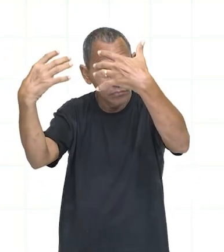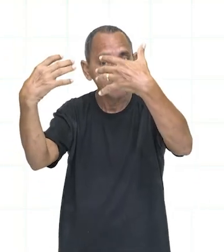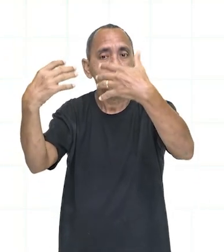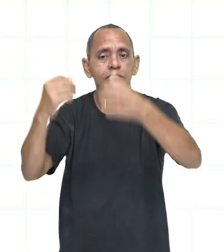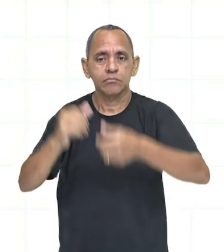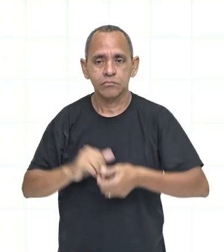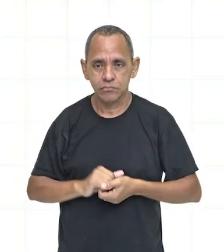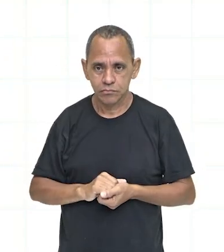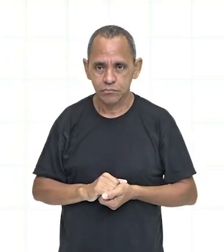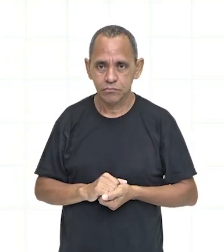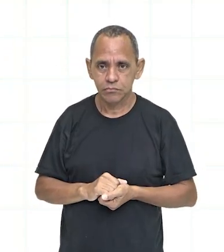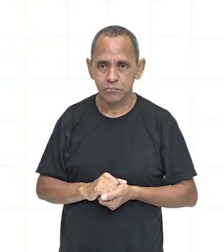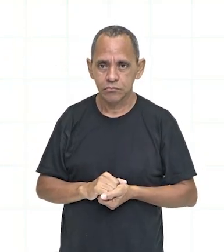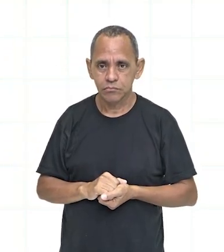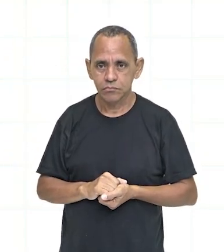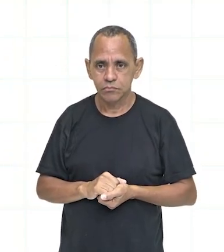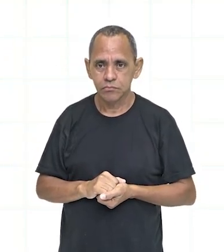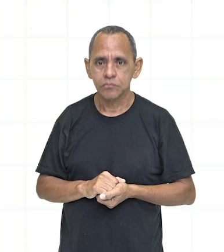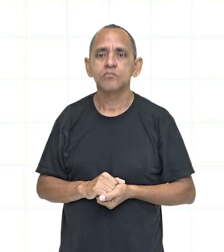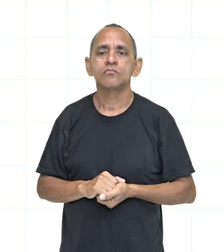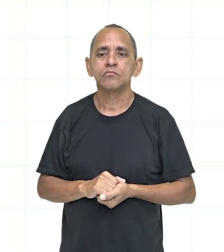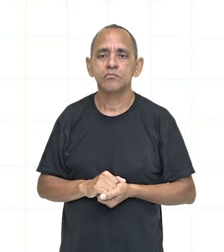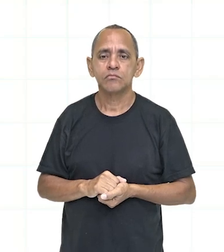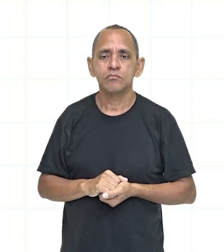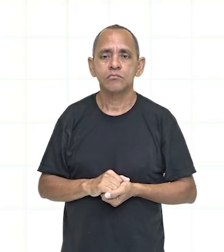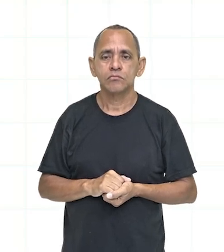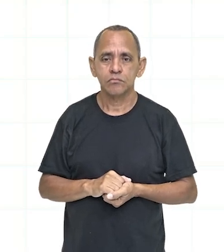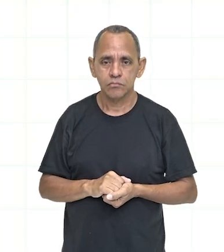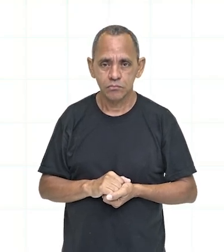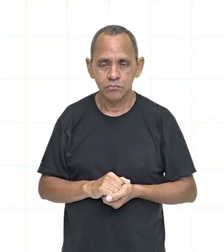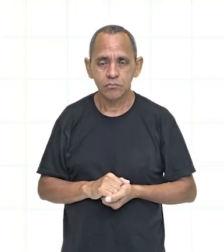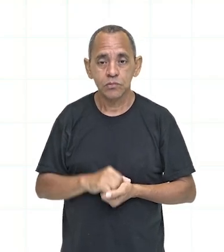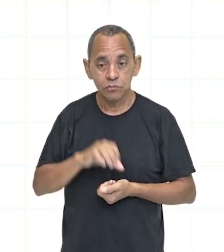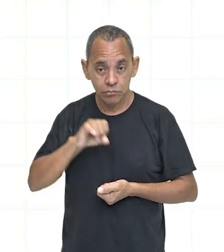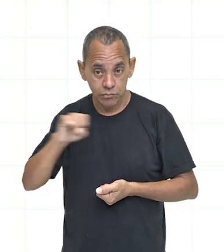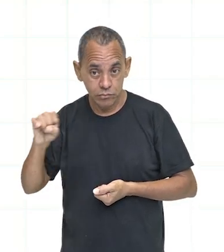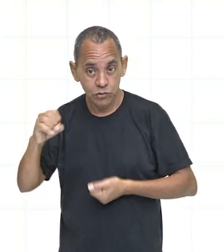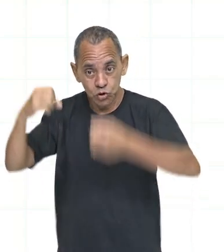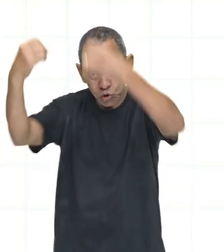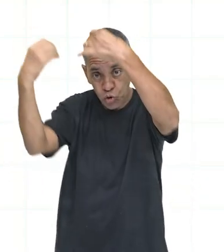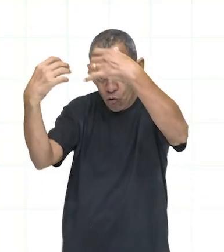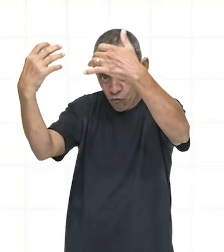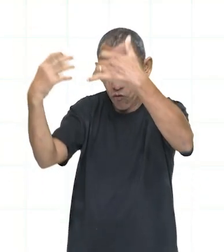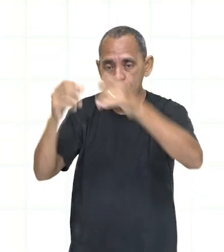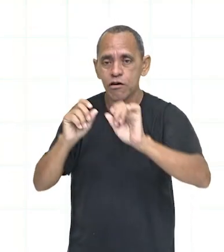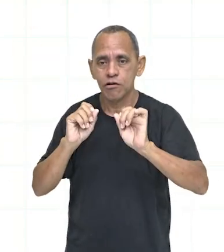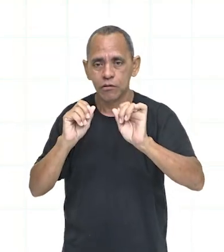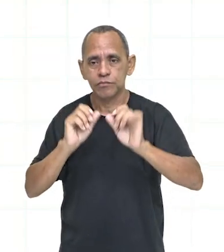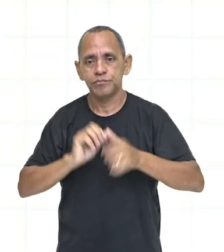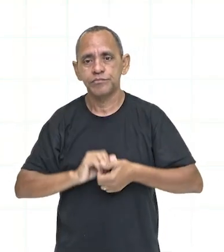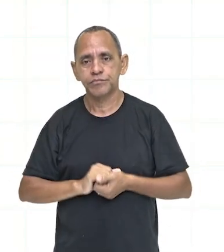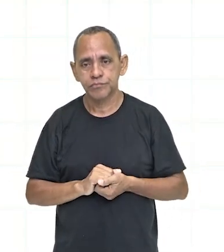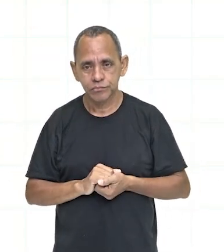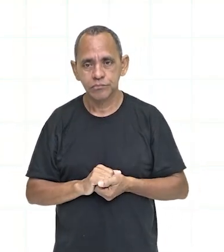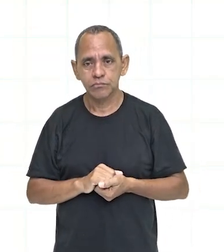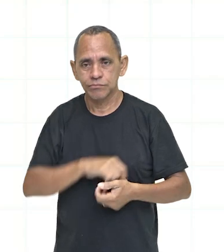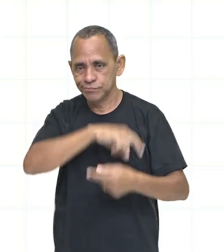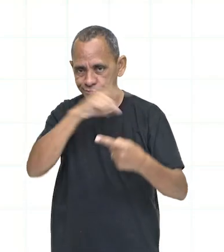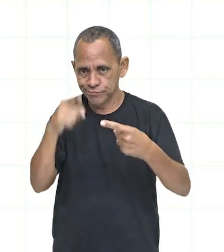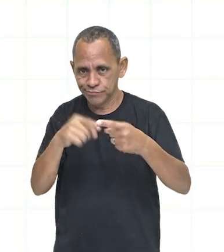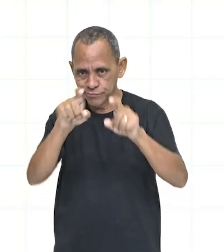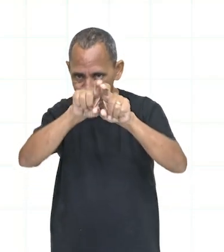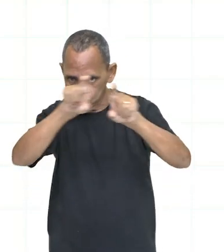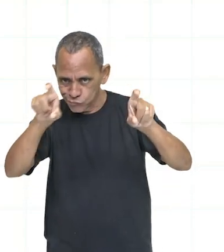to postpone our picnic until next weekend. Então, se chover, a primeira, né, a condição,